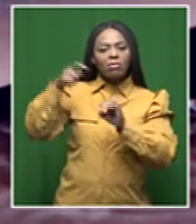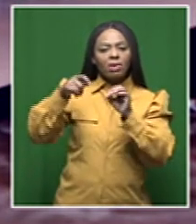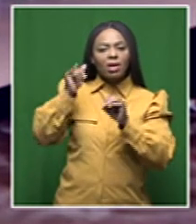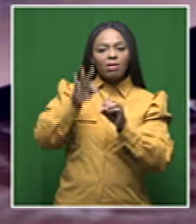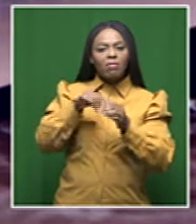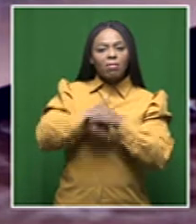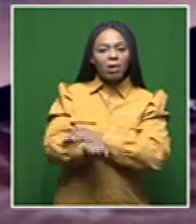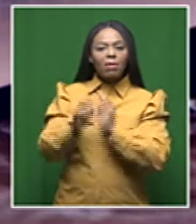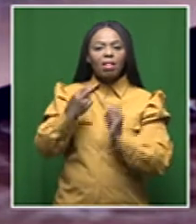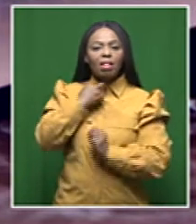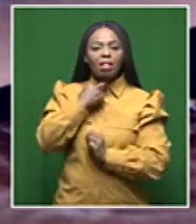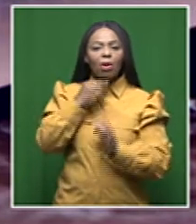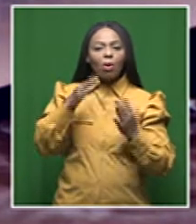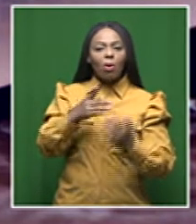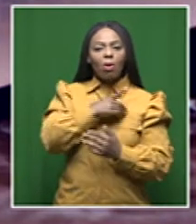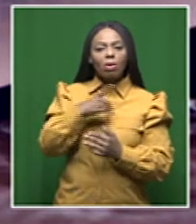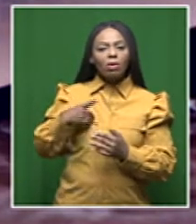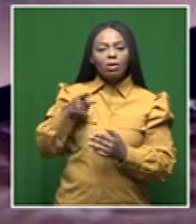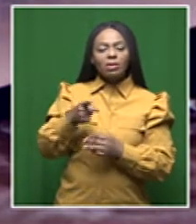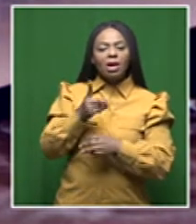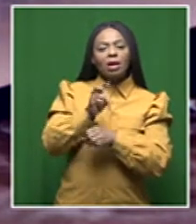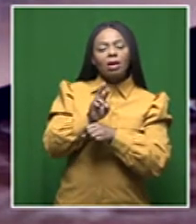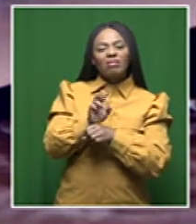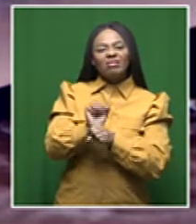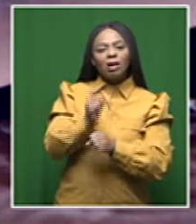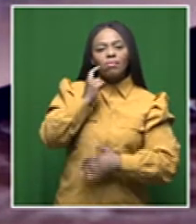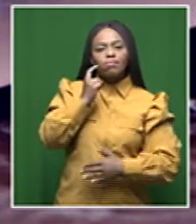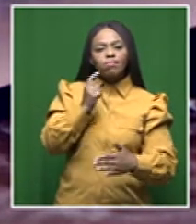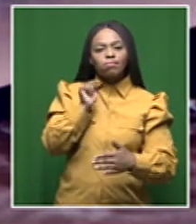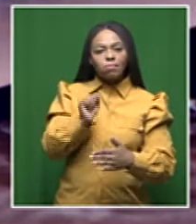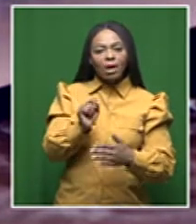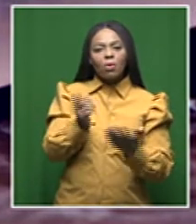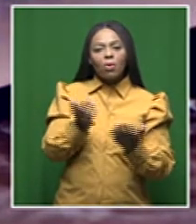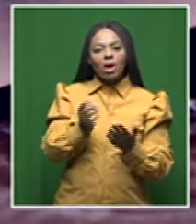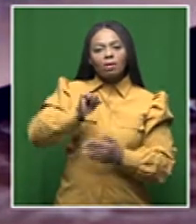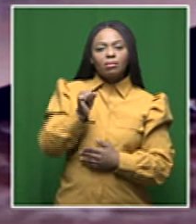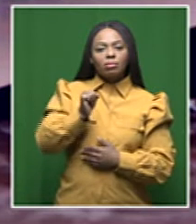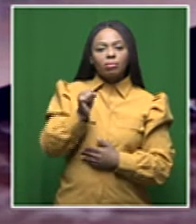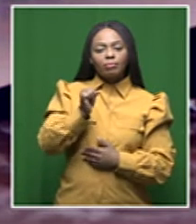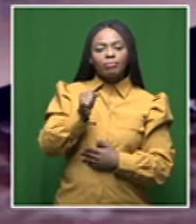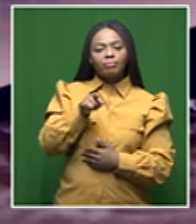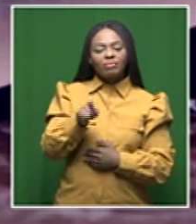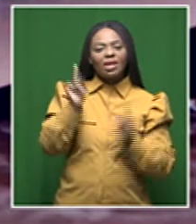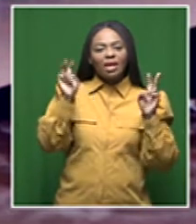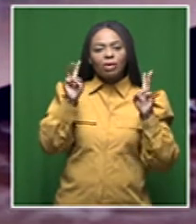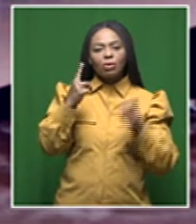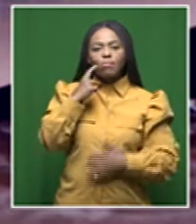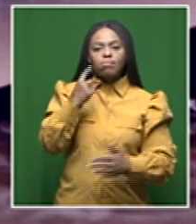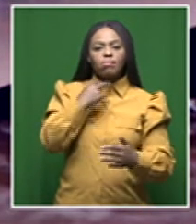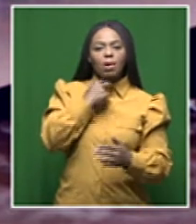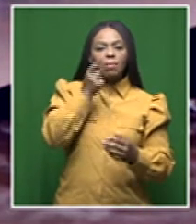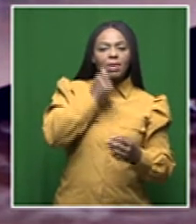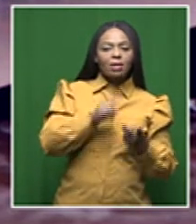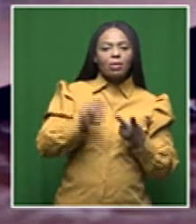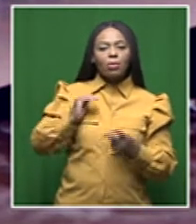Come. We'll speak to gynaecologist and obstetrician who's the head of Reproductive Medicine Unit at Stellenbosch University about infertility in men and